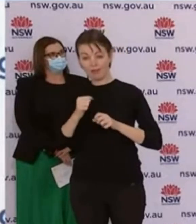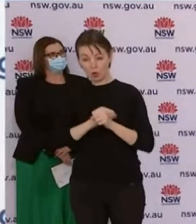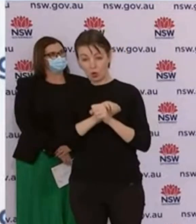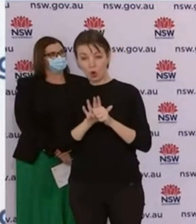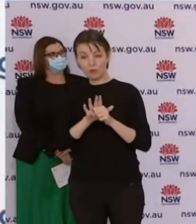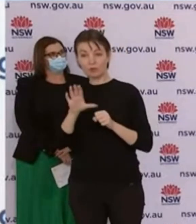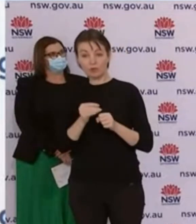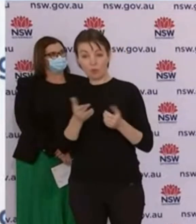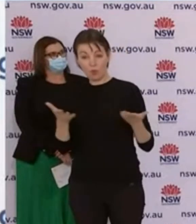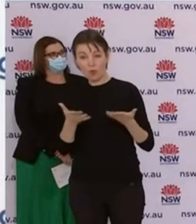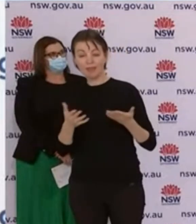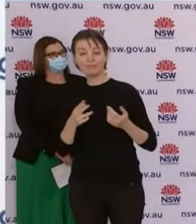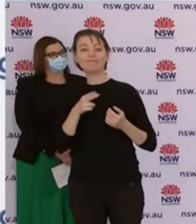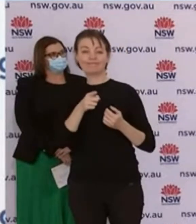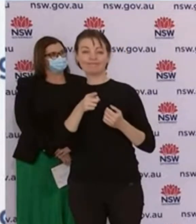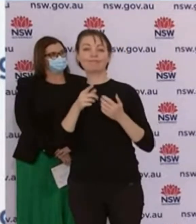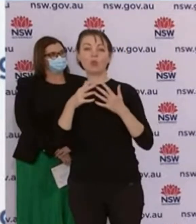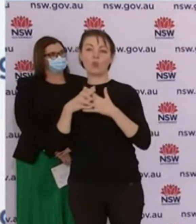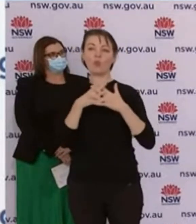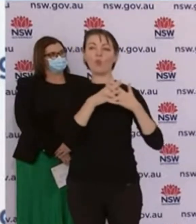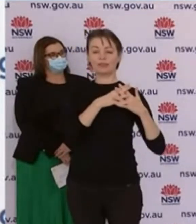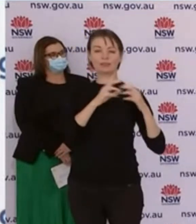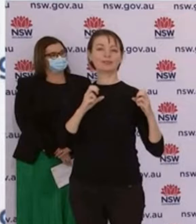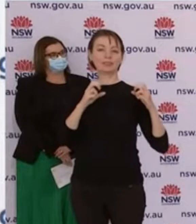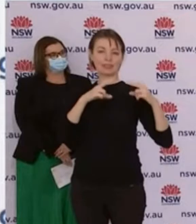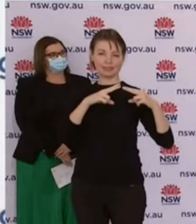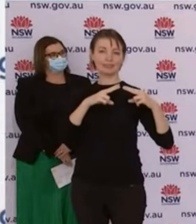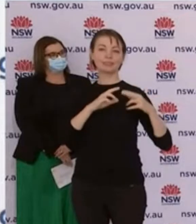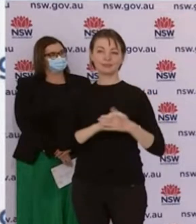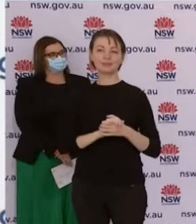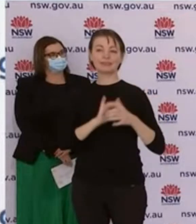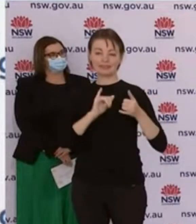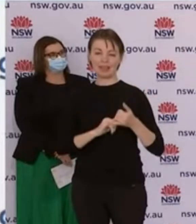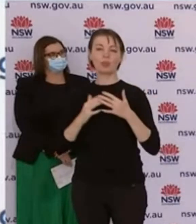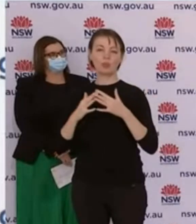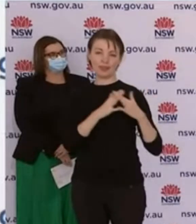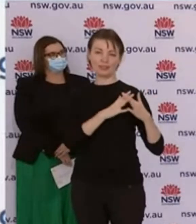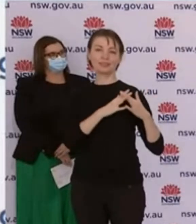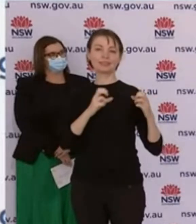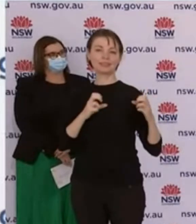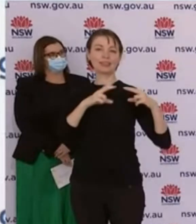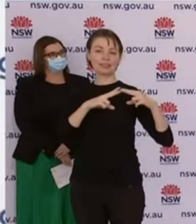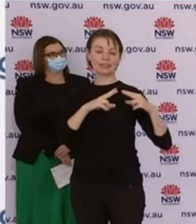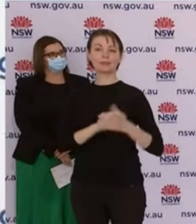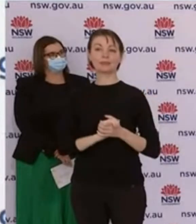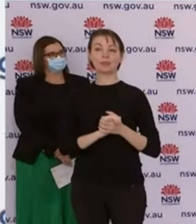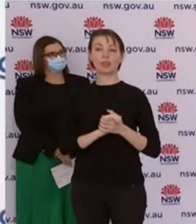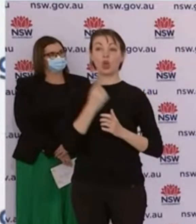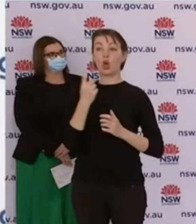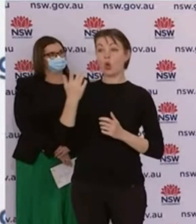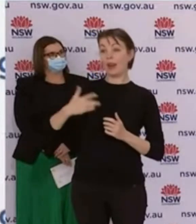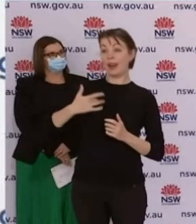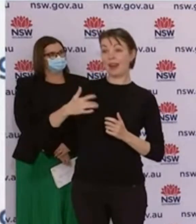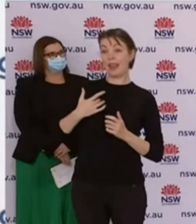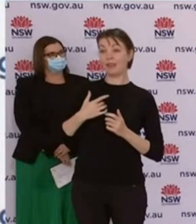and southwestern part of Sydney. And in particular, I'd like to ask the residents of the following suburbs